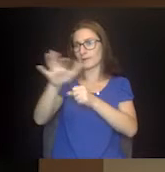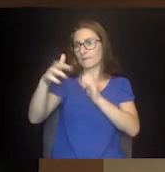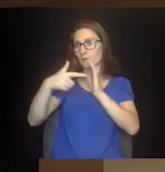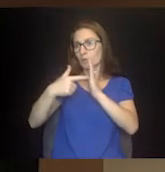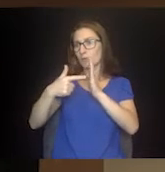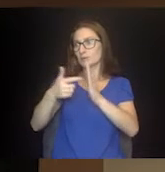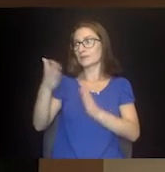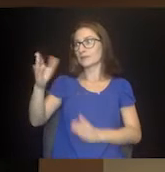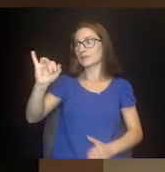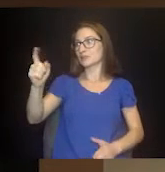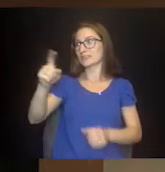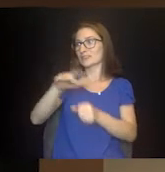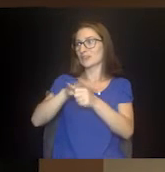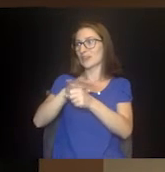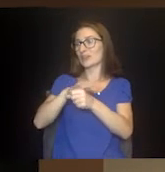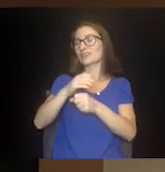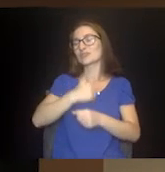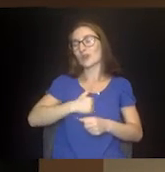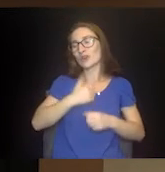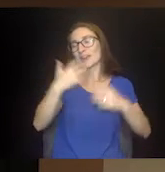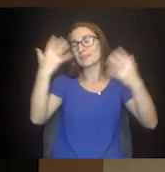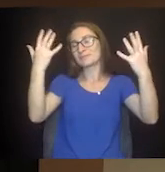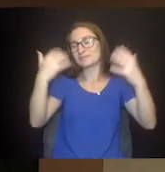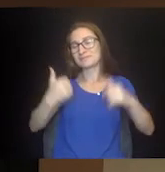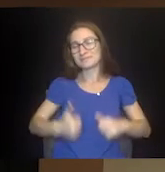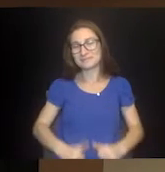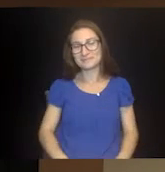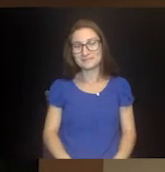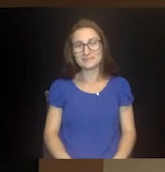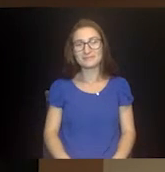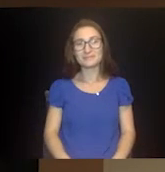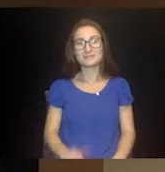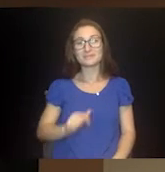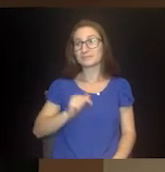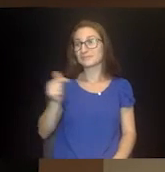think we have enough representation right now in the Jacksonville area. Sorry.